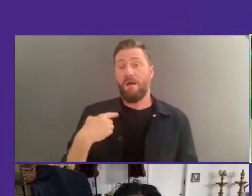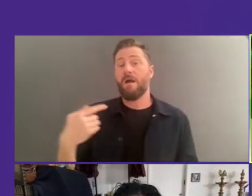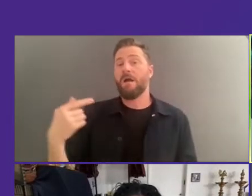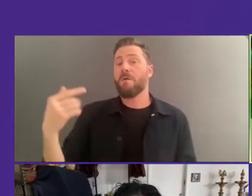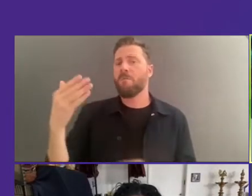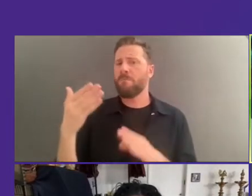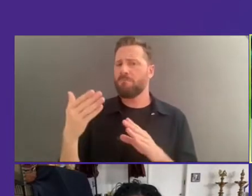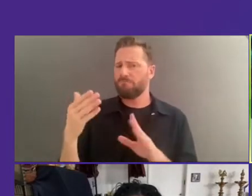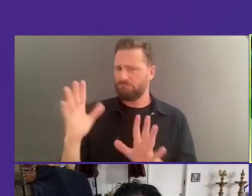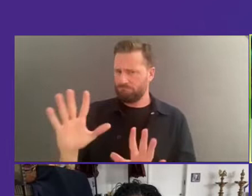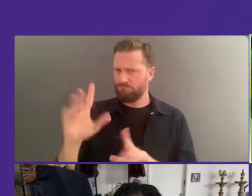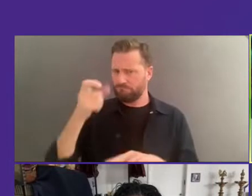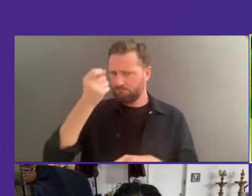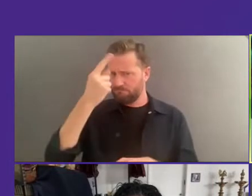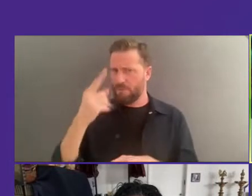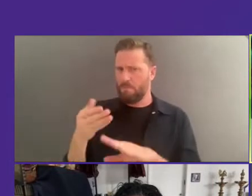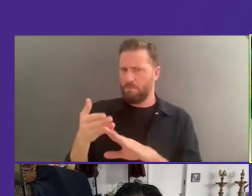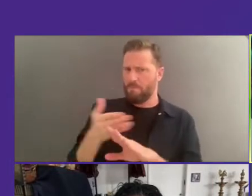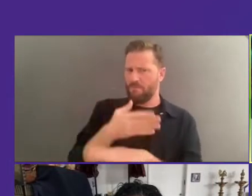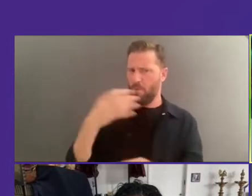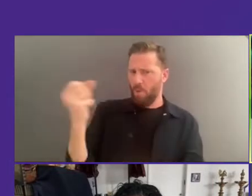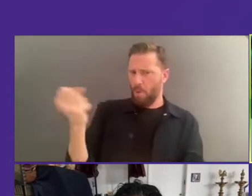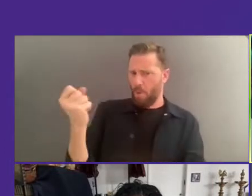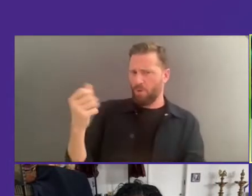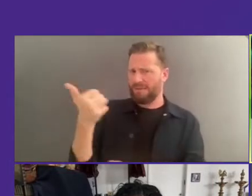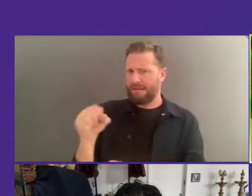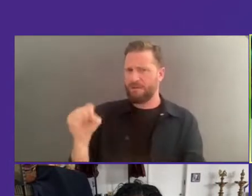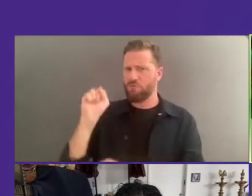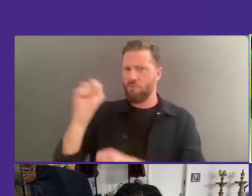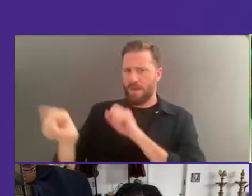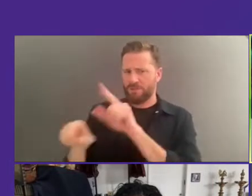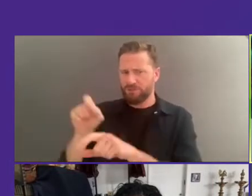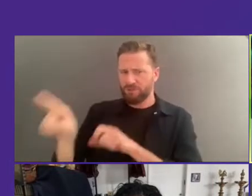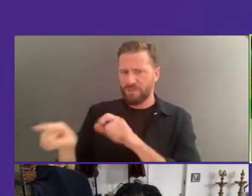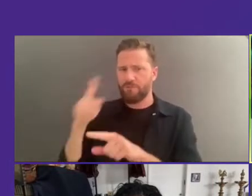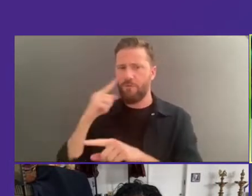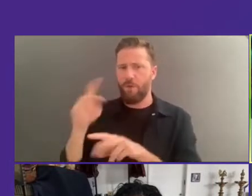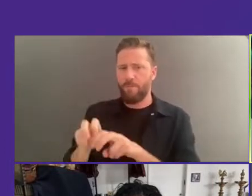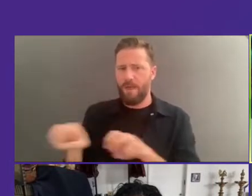Before we get into any specific questions from our